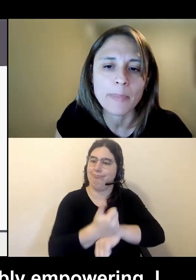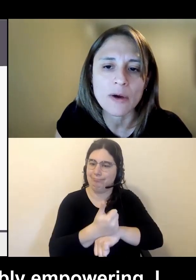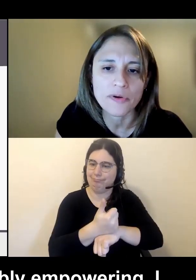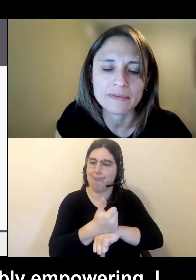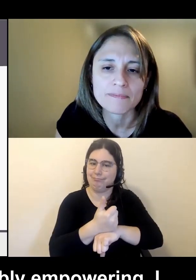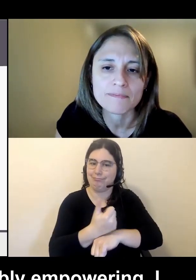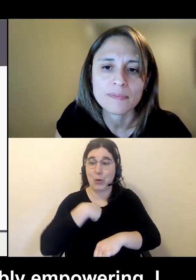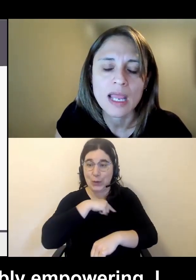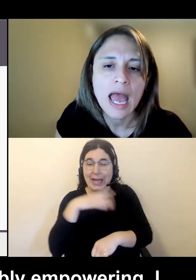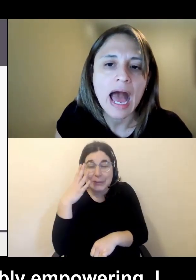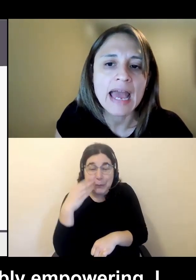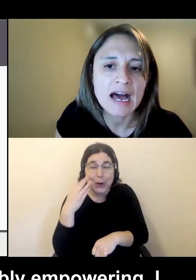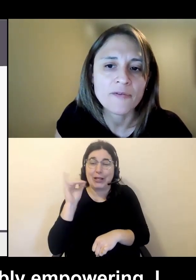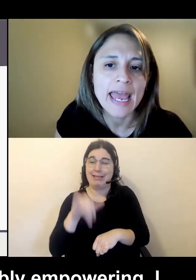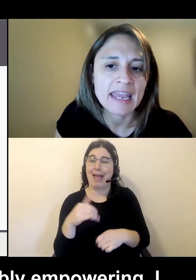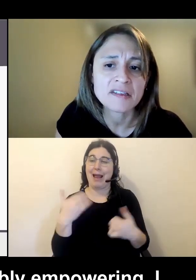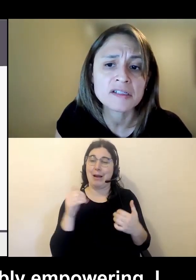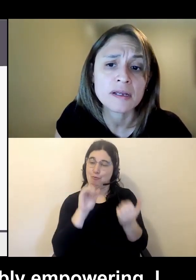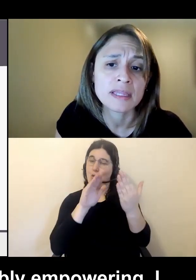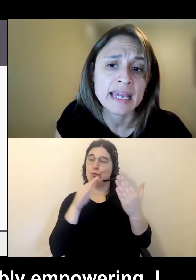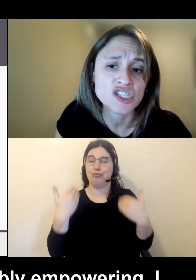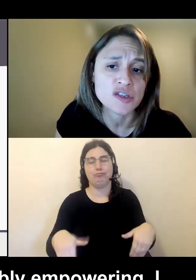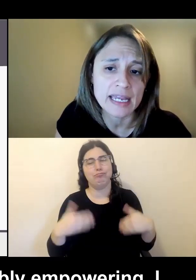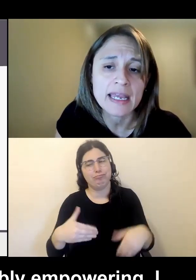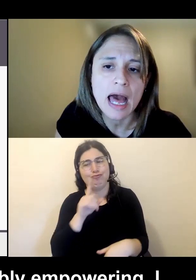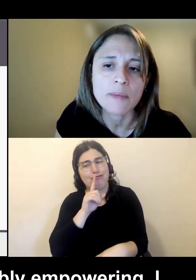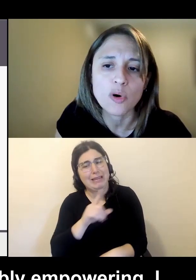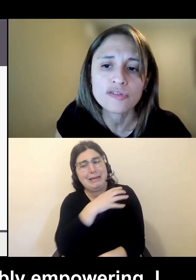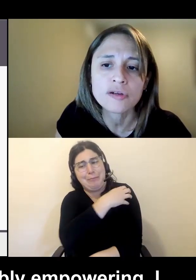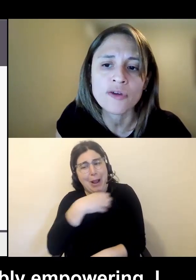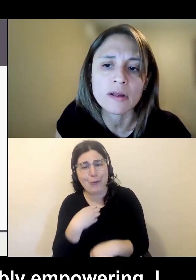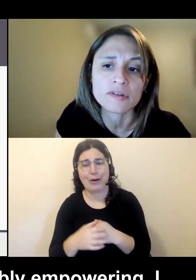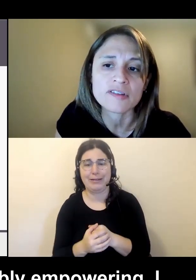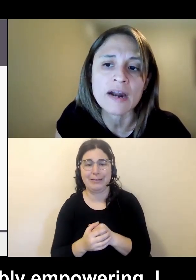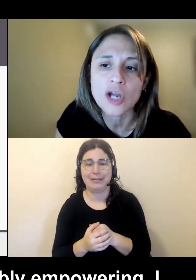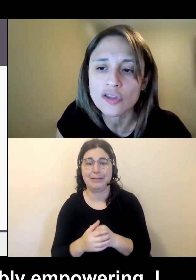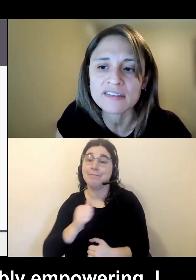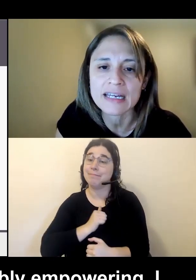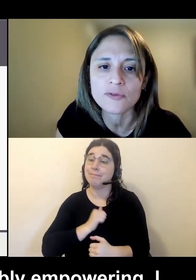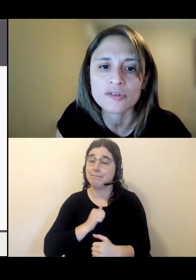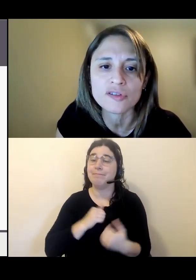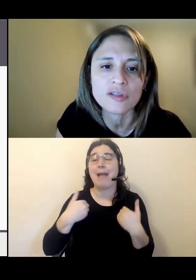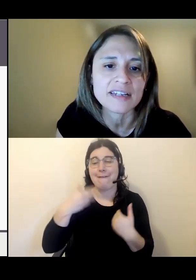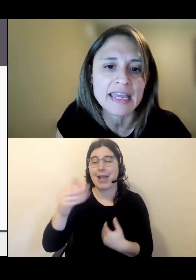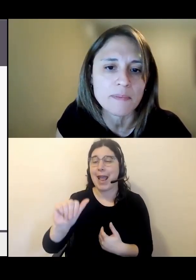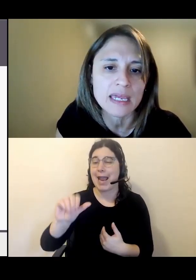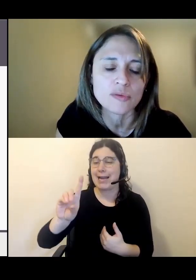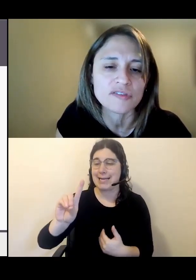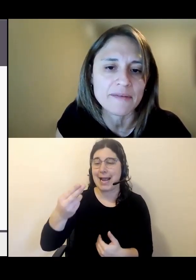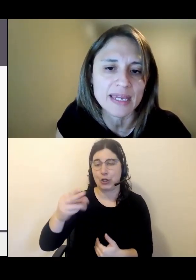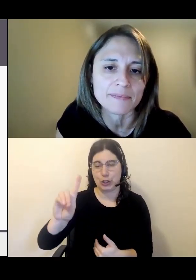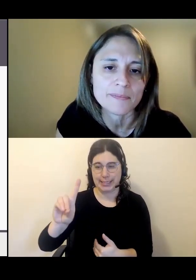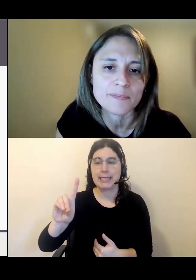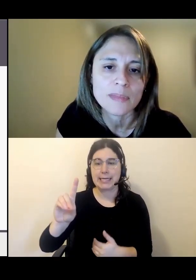incredibly empowering. I have ADHD, and most curriculums are not designed for students like me